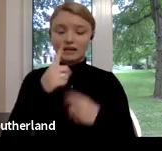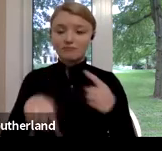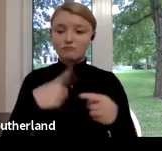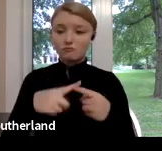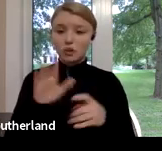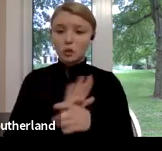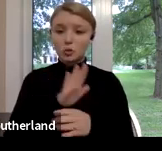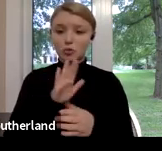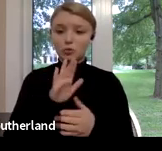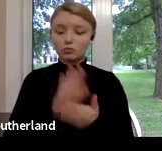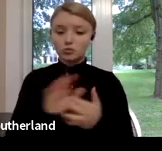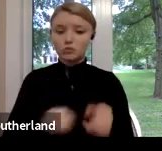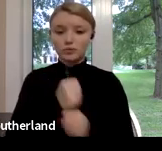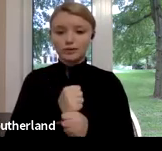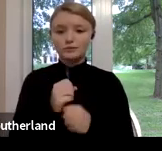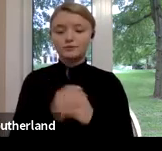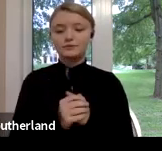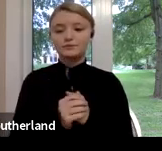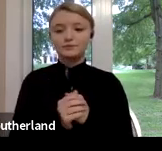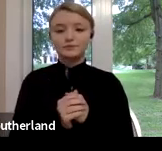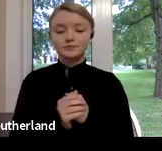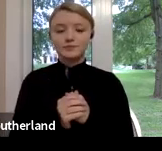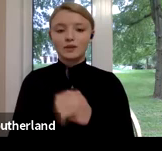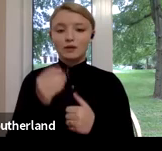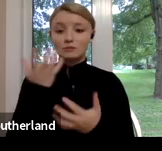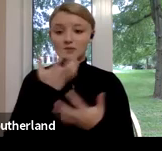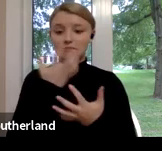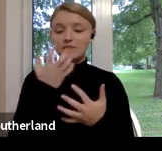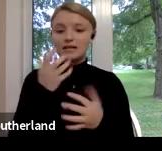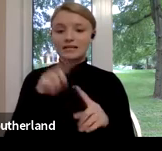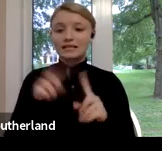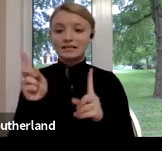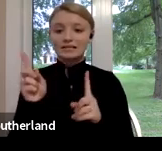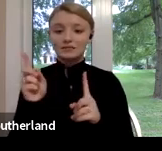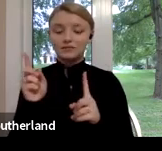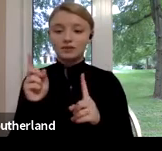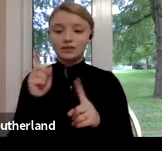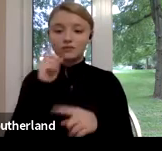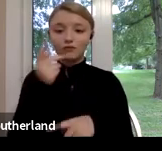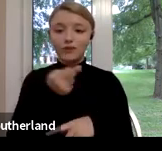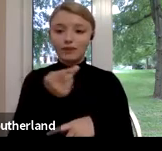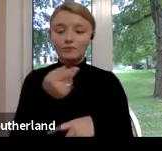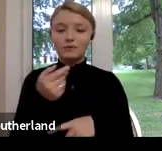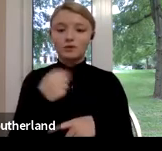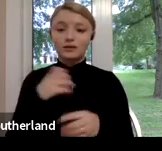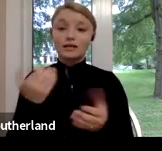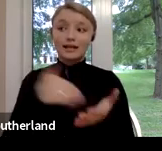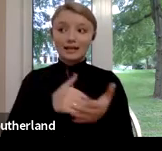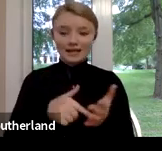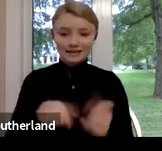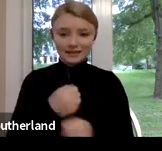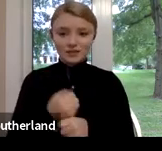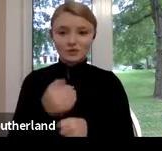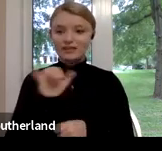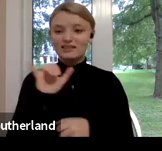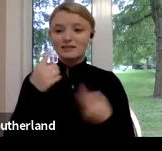year. So it was amazing, the difference for them. So we did that again this year, and we've had the same